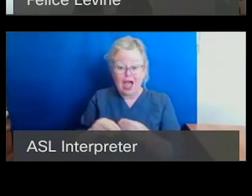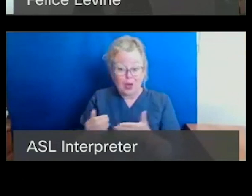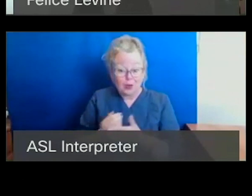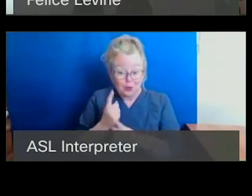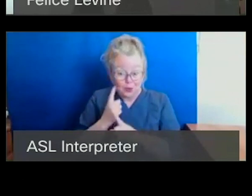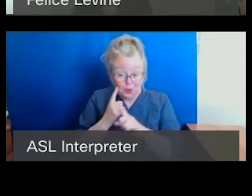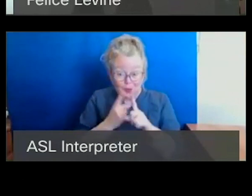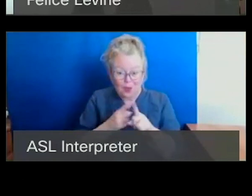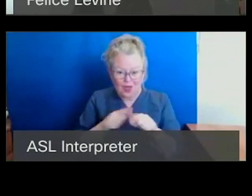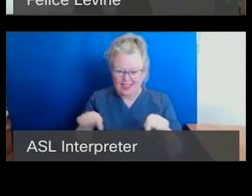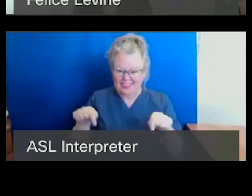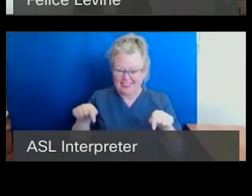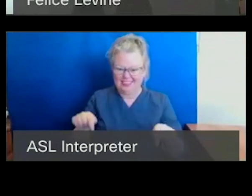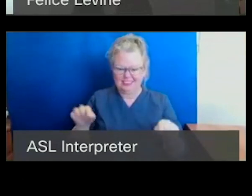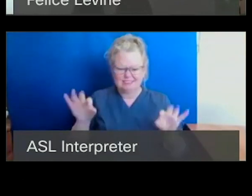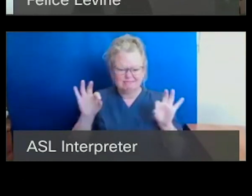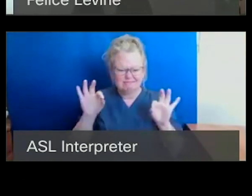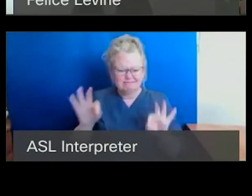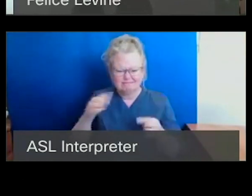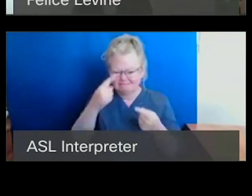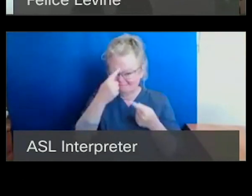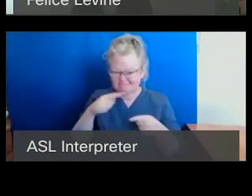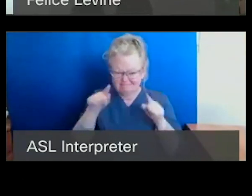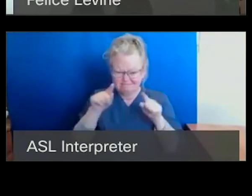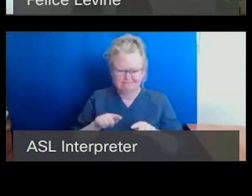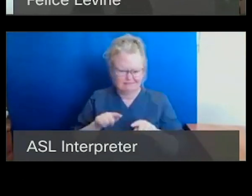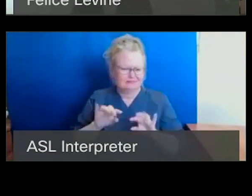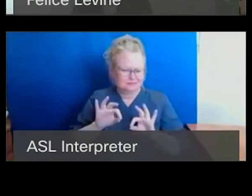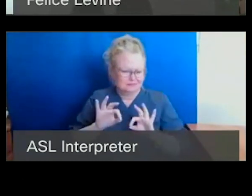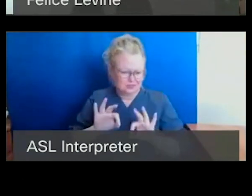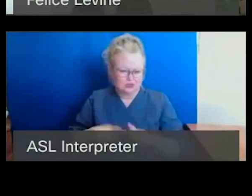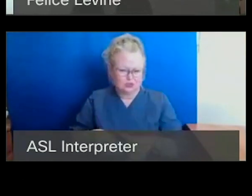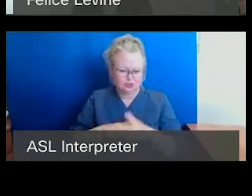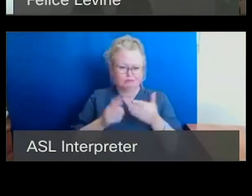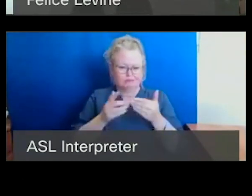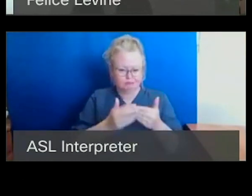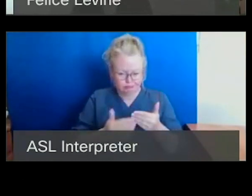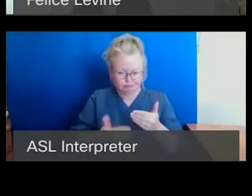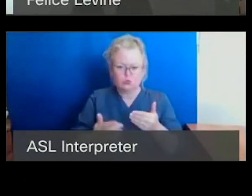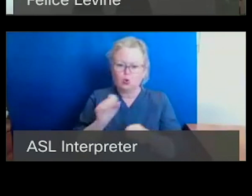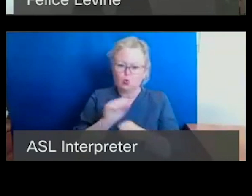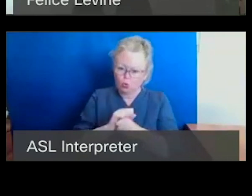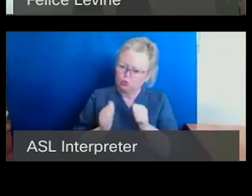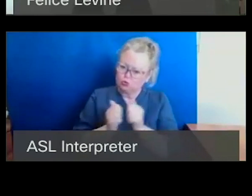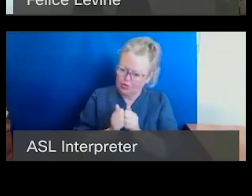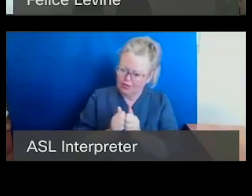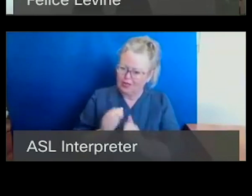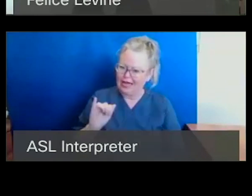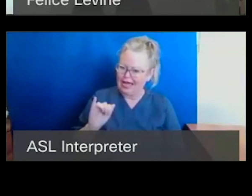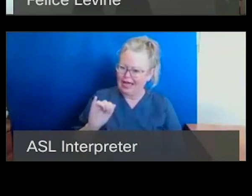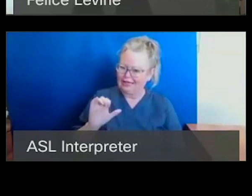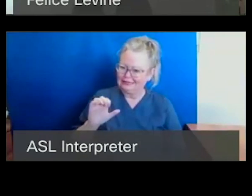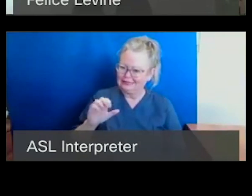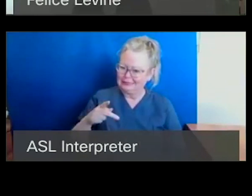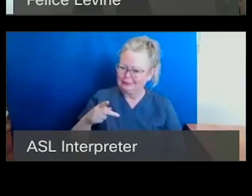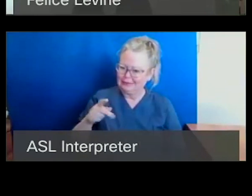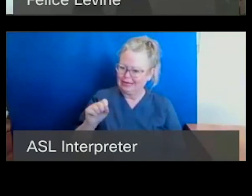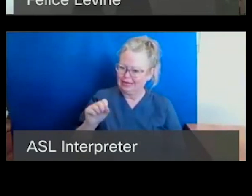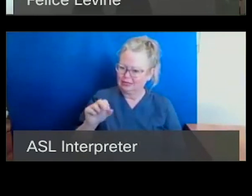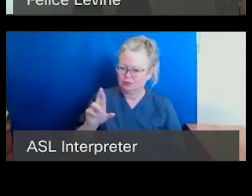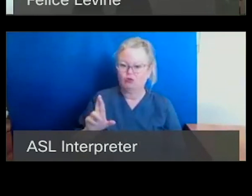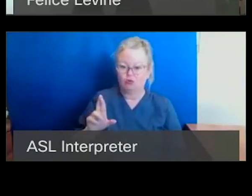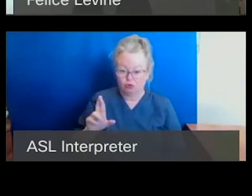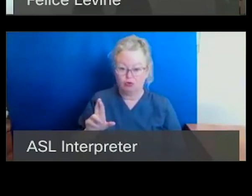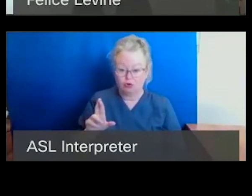this webinar is emblematic. In collaboration with ICPSR, where indeed we